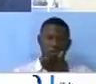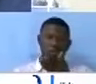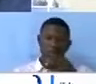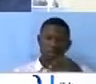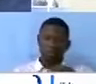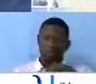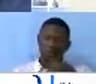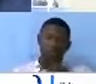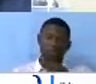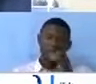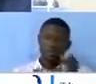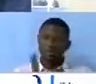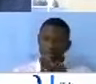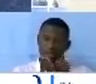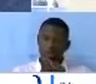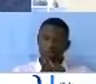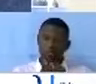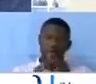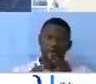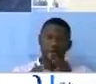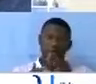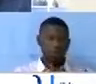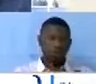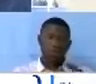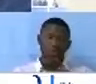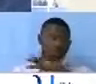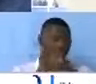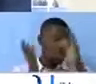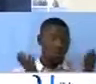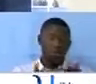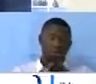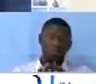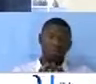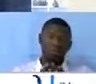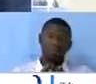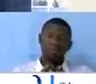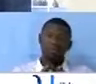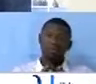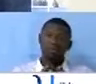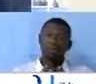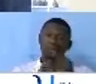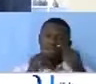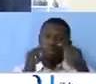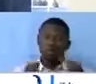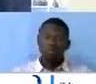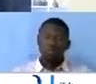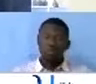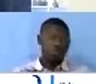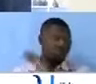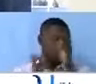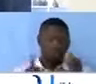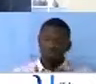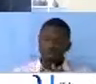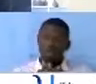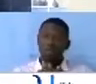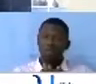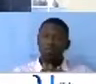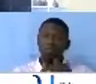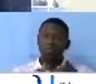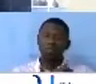these investigations and all these confessions were unlawfully obtained.